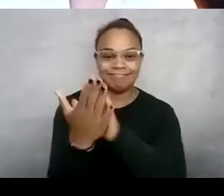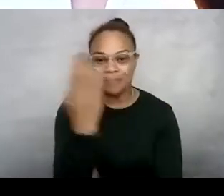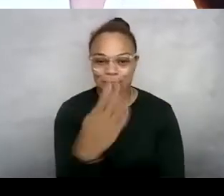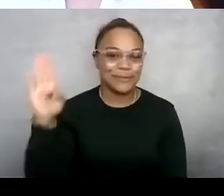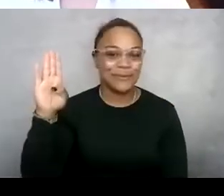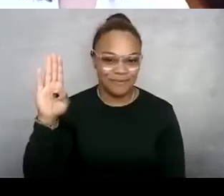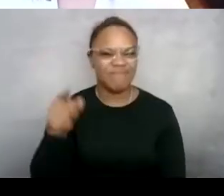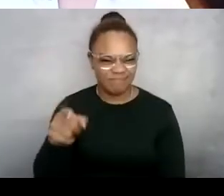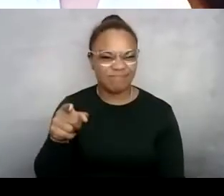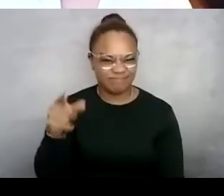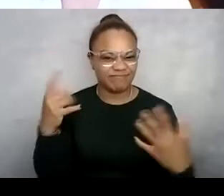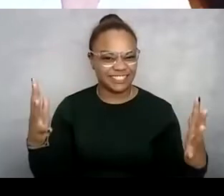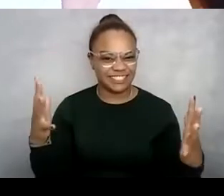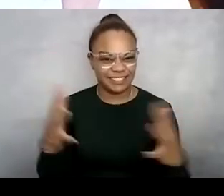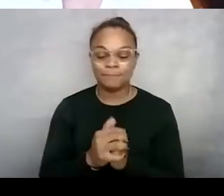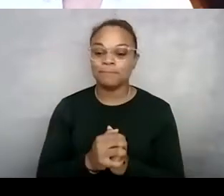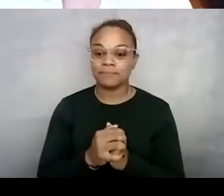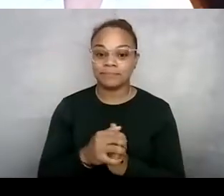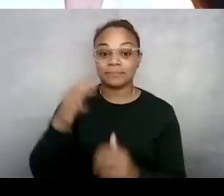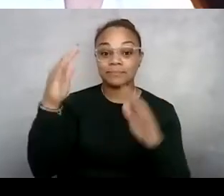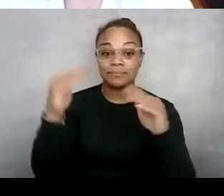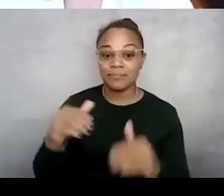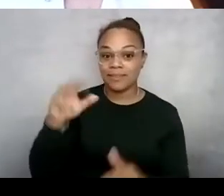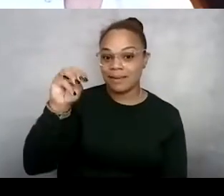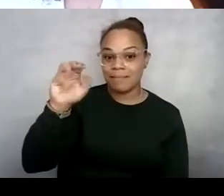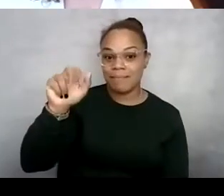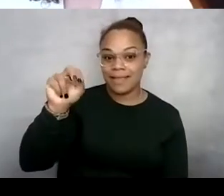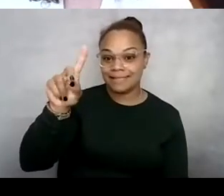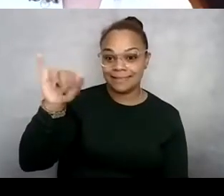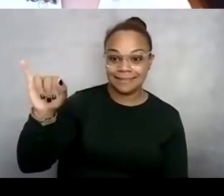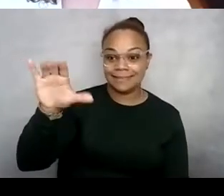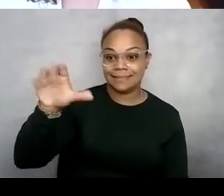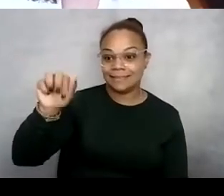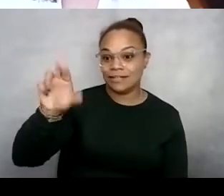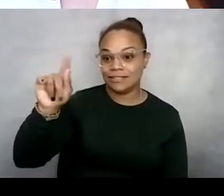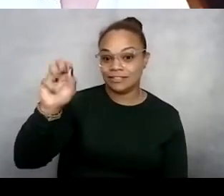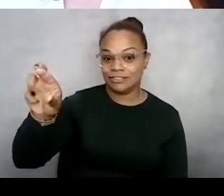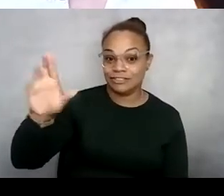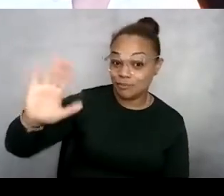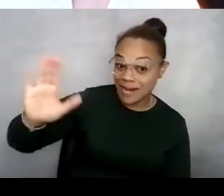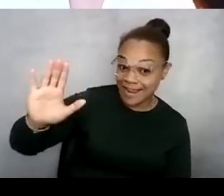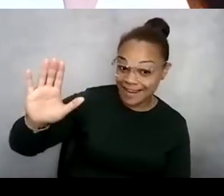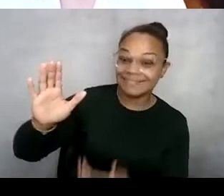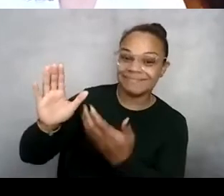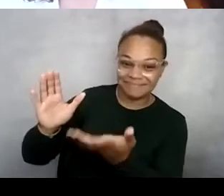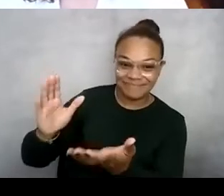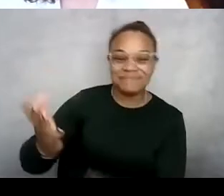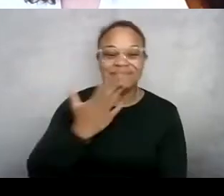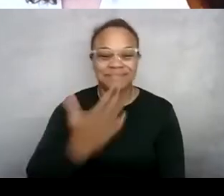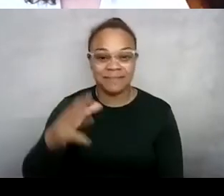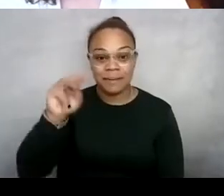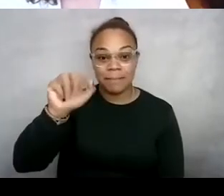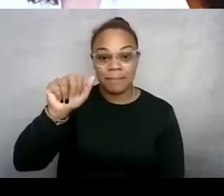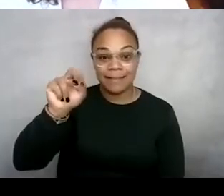it. Mandy Carter, wave your hand. Thank you. Mandy Carter hails from